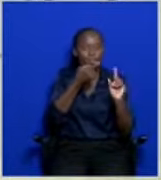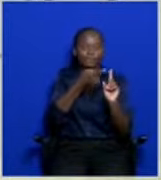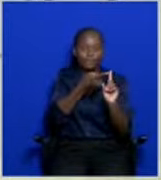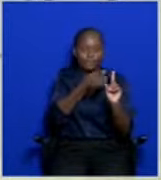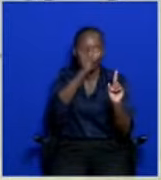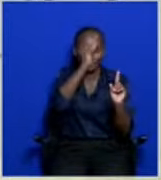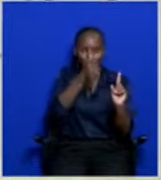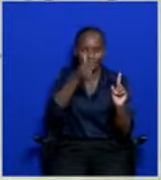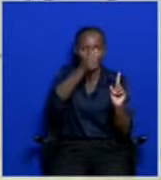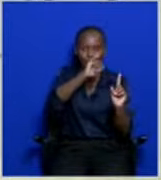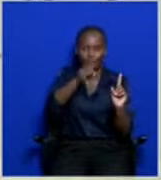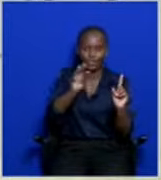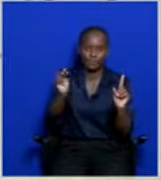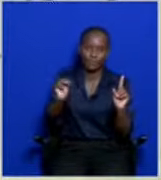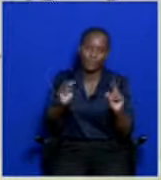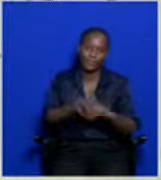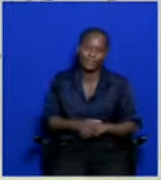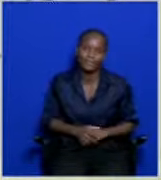So